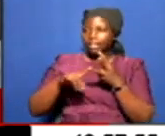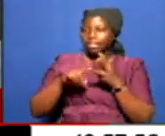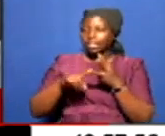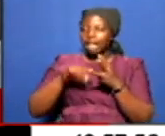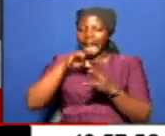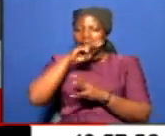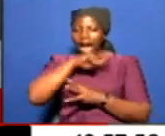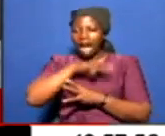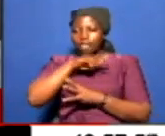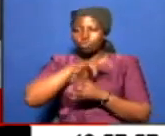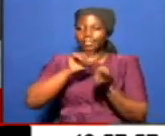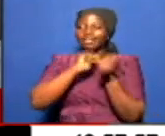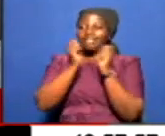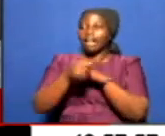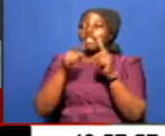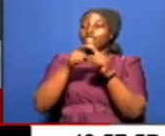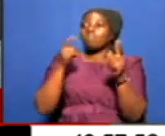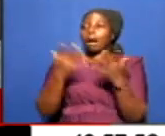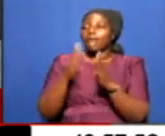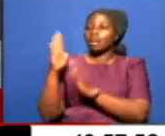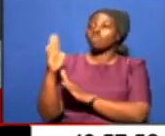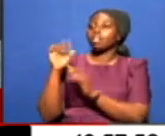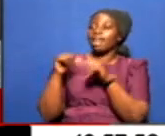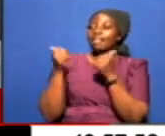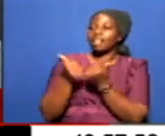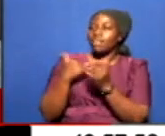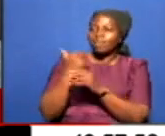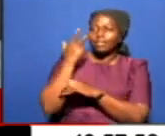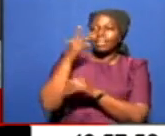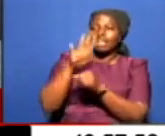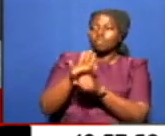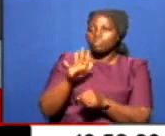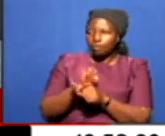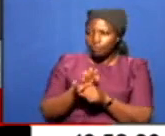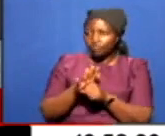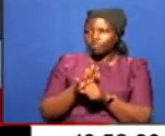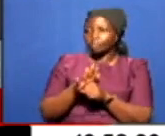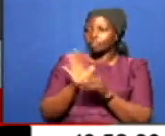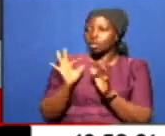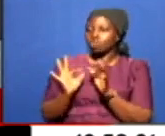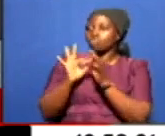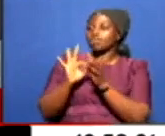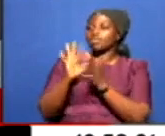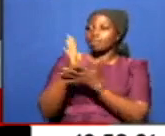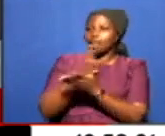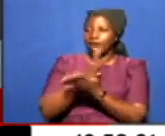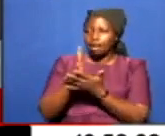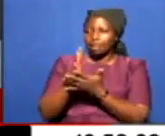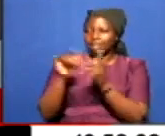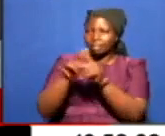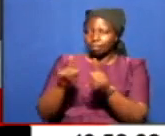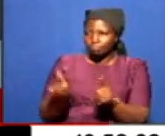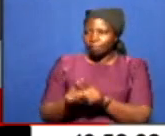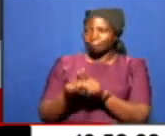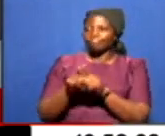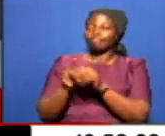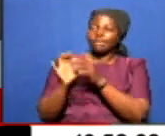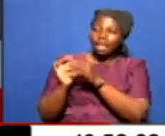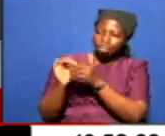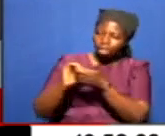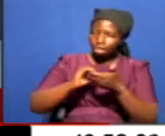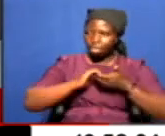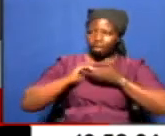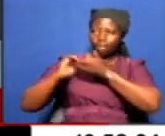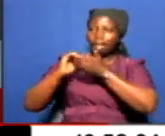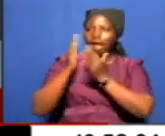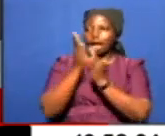the security agencies. And so we have seen a lot of, you know, joint sharing and common engagement between security agencies,